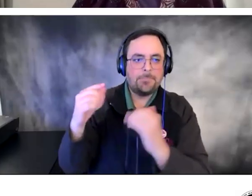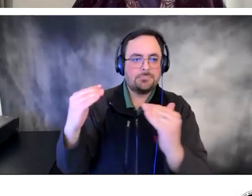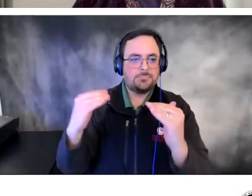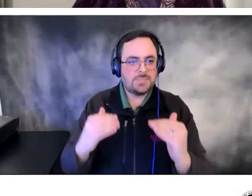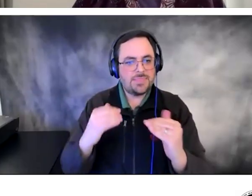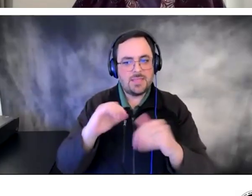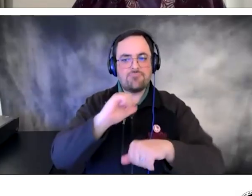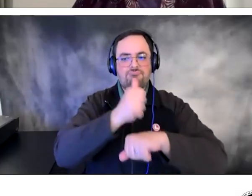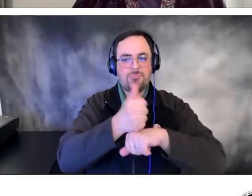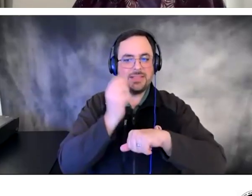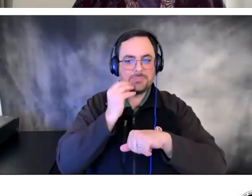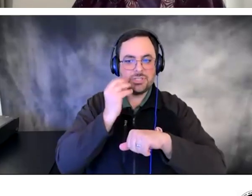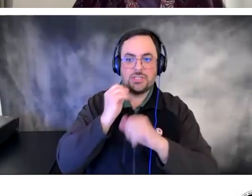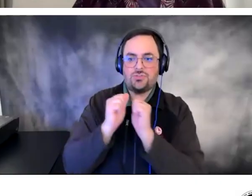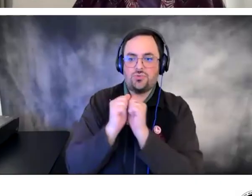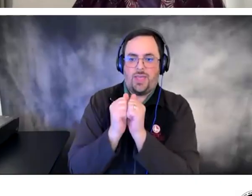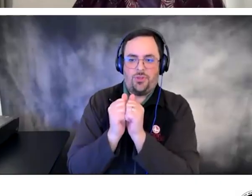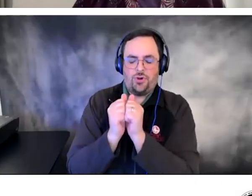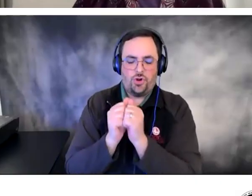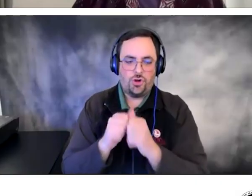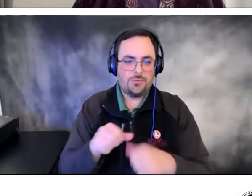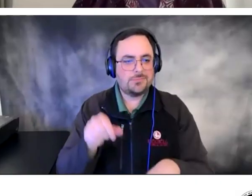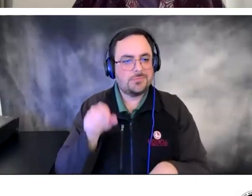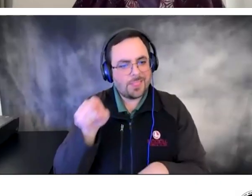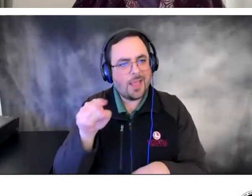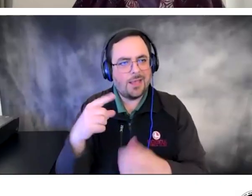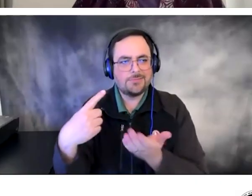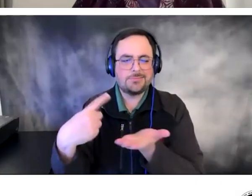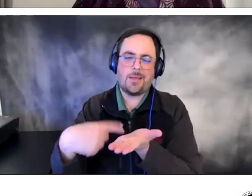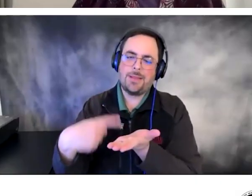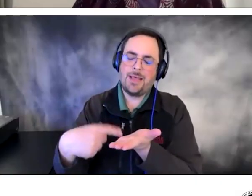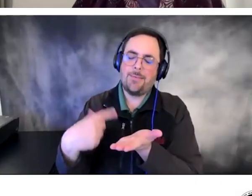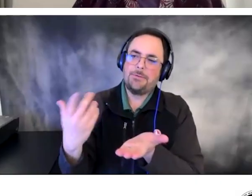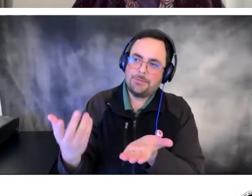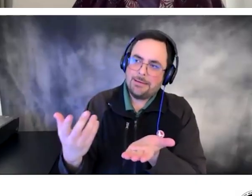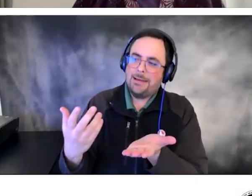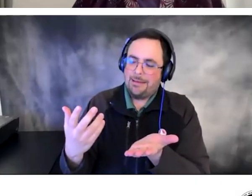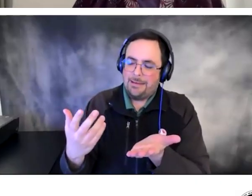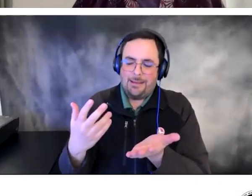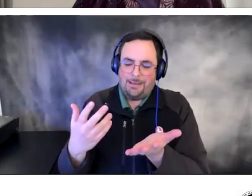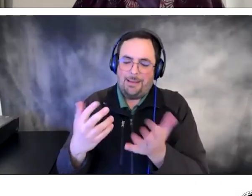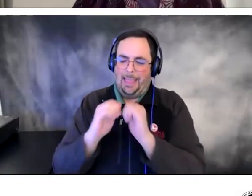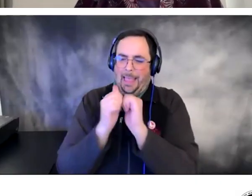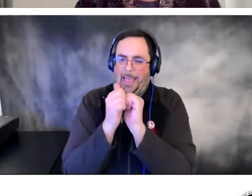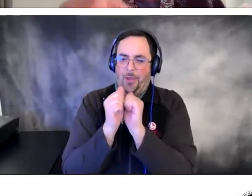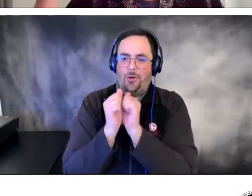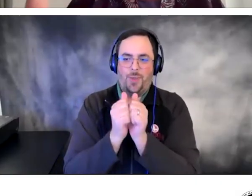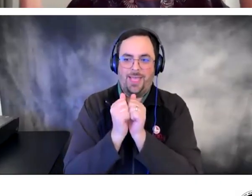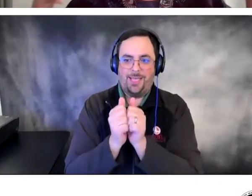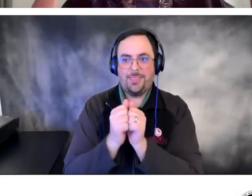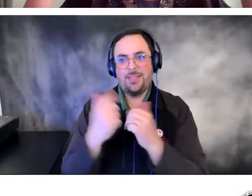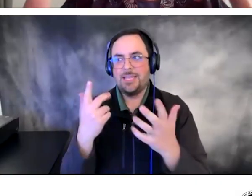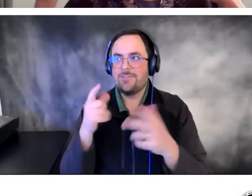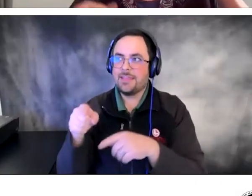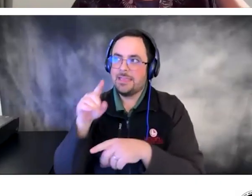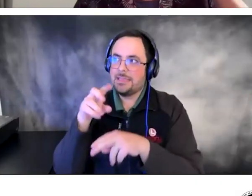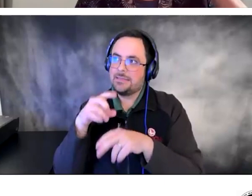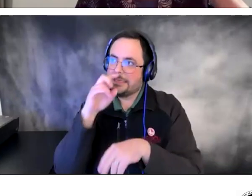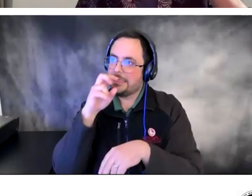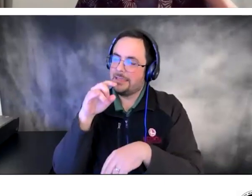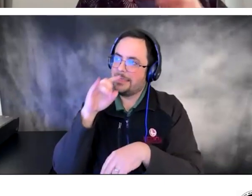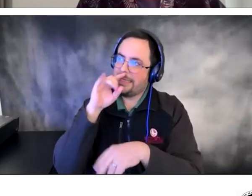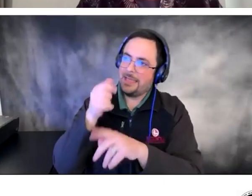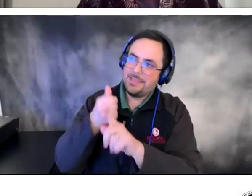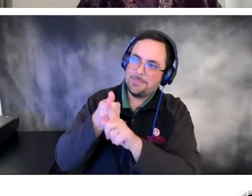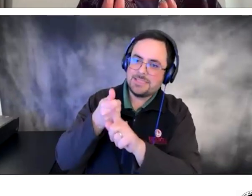create the experience book itself with the child. Now that sometimes is easier said than done, especially if you got a wiggly kid